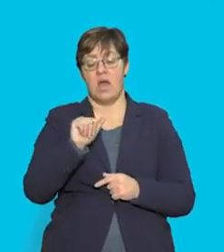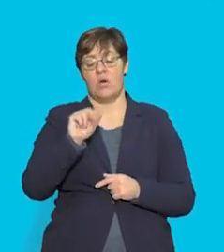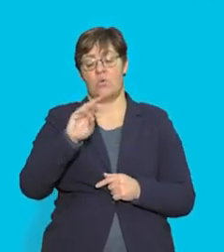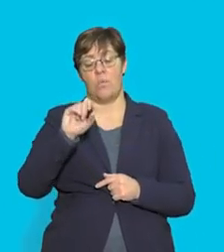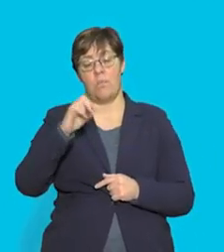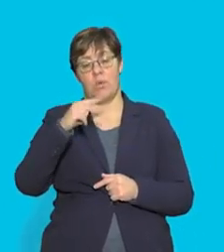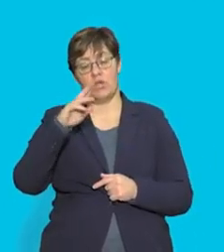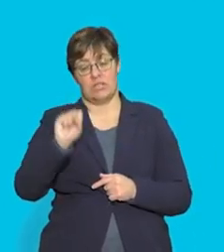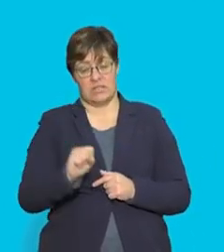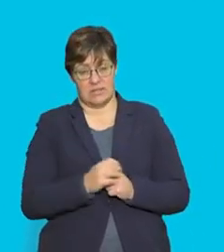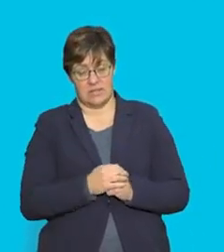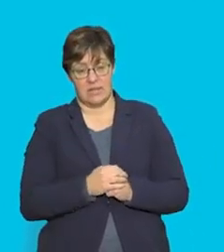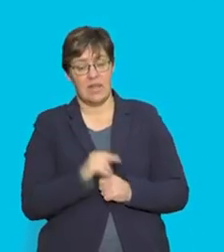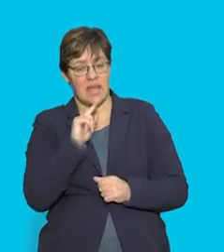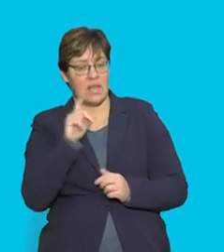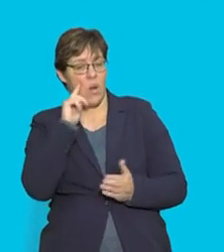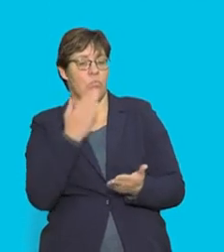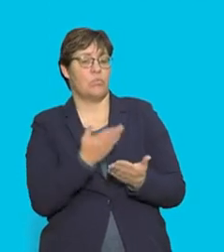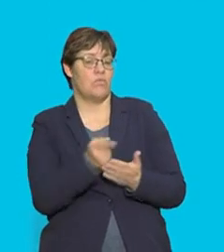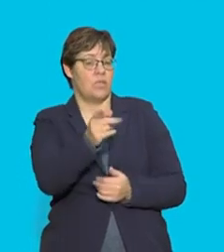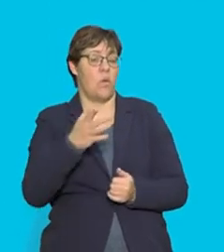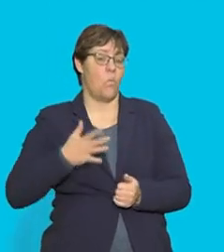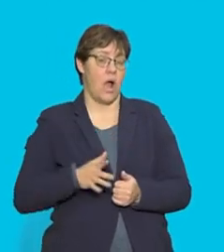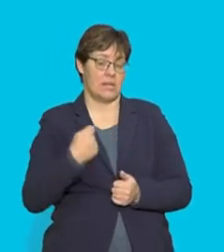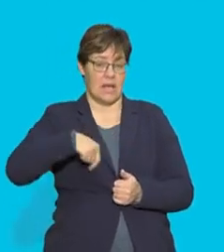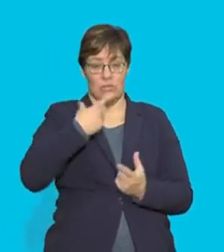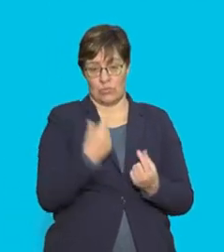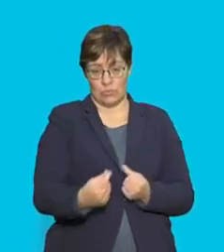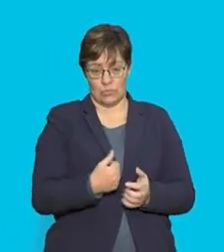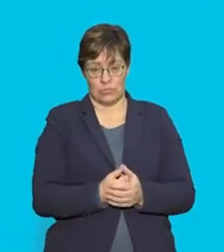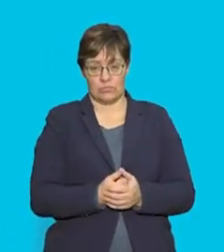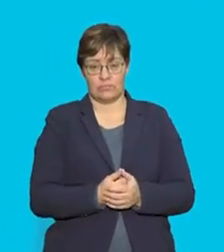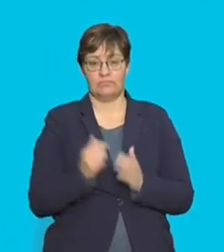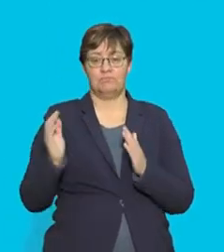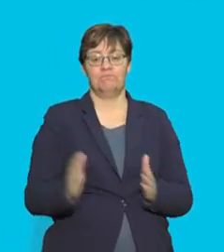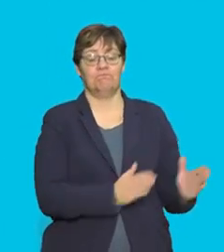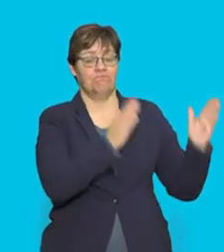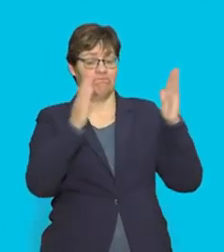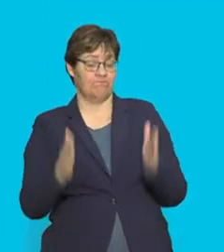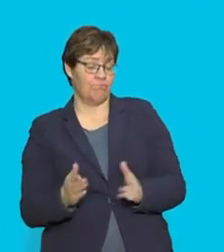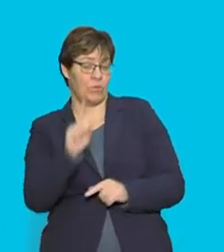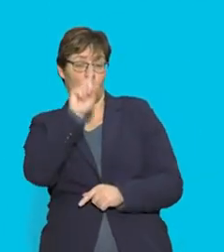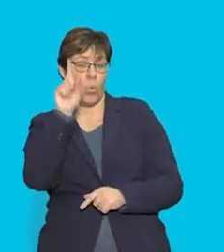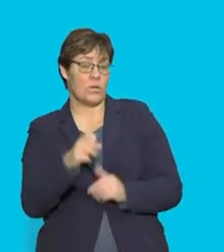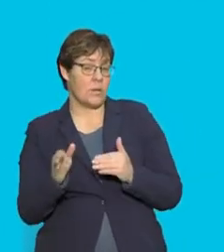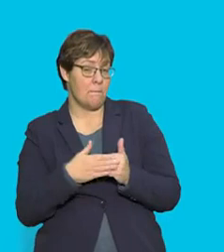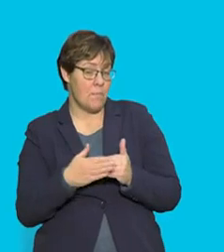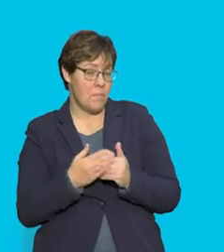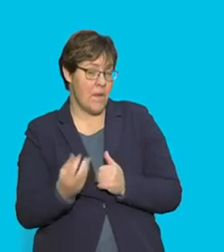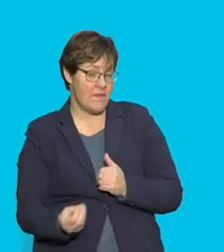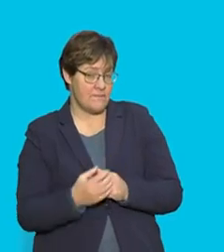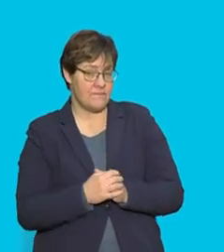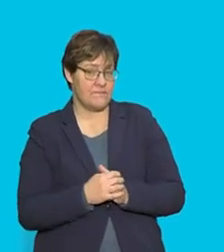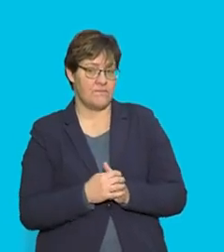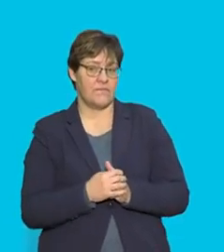a rhombus. And that's how you can then prove what they want us to prove. Now, another question that we